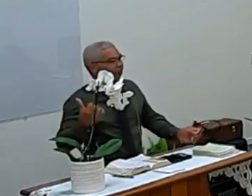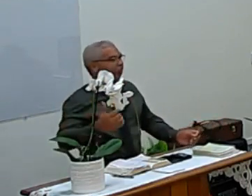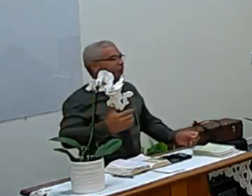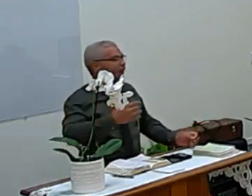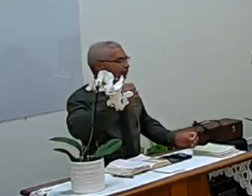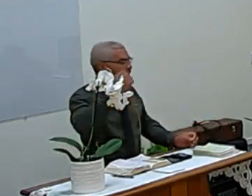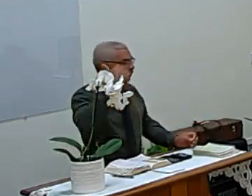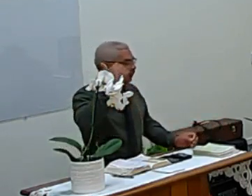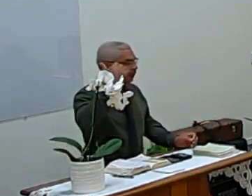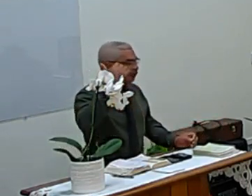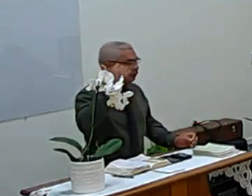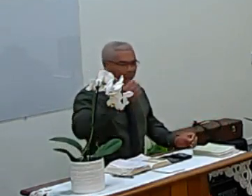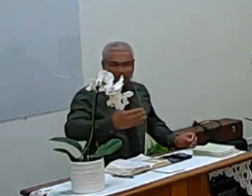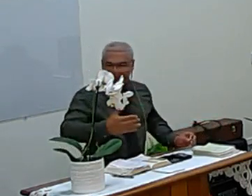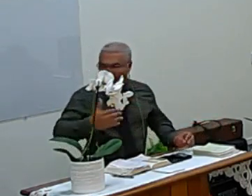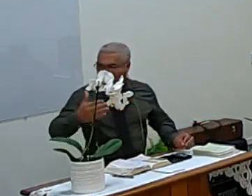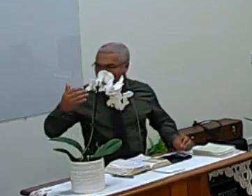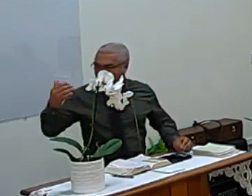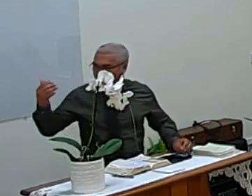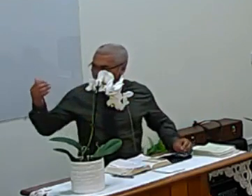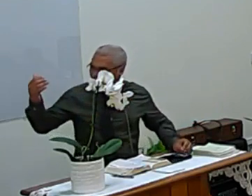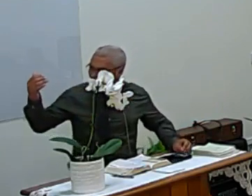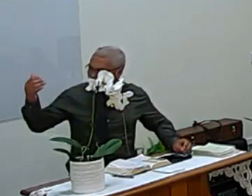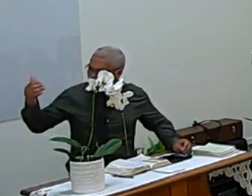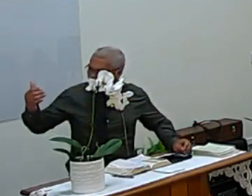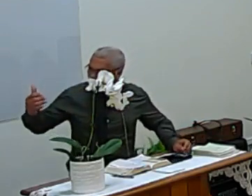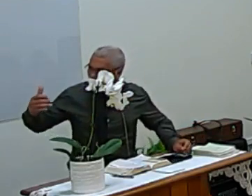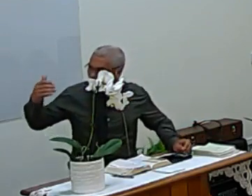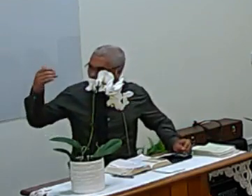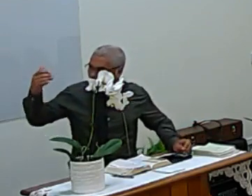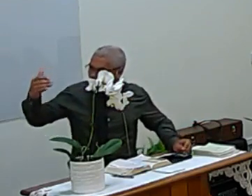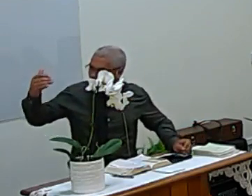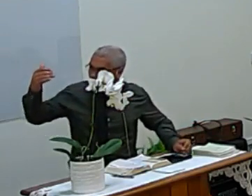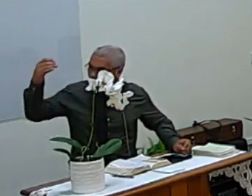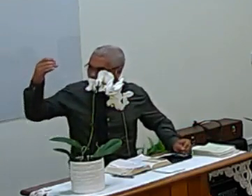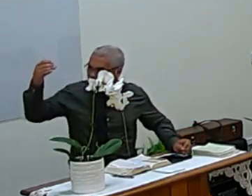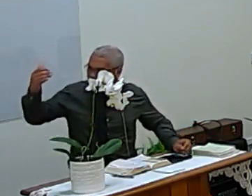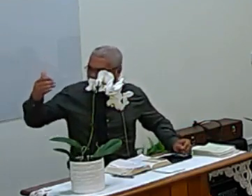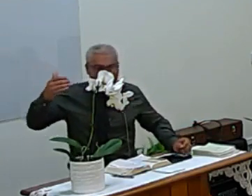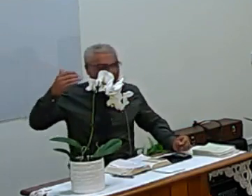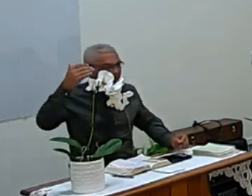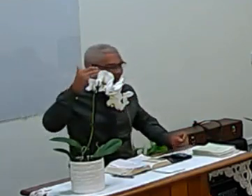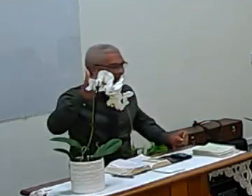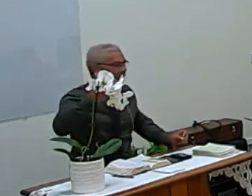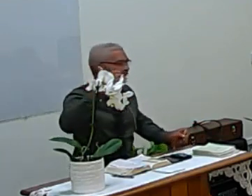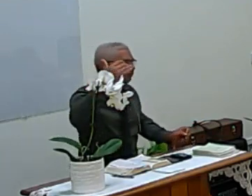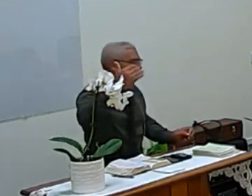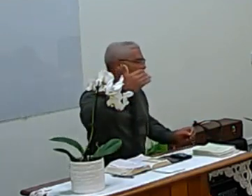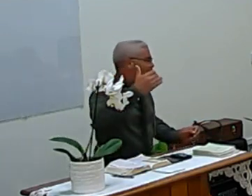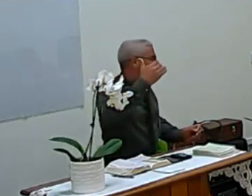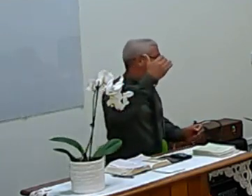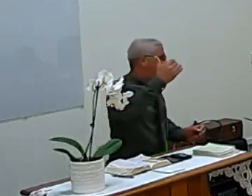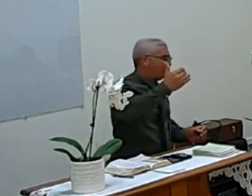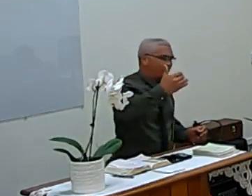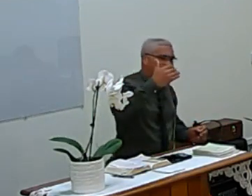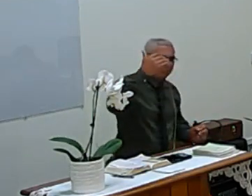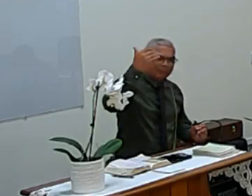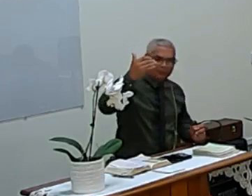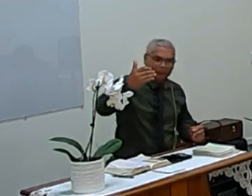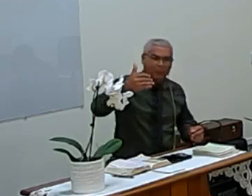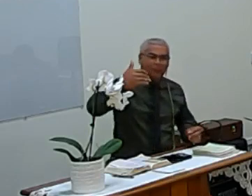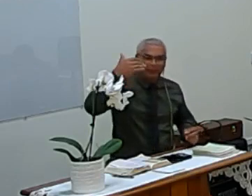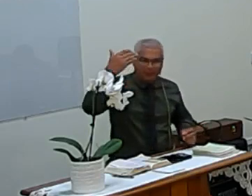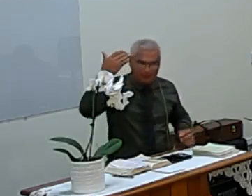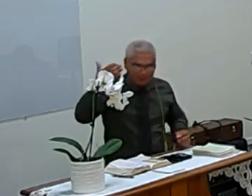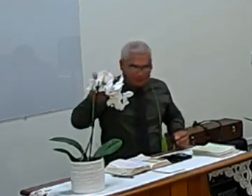outside because they didn't have the proper garments. That's why in Revelation it says, every time, pay